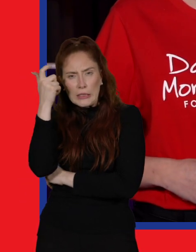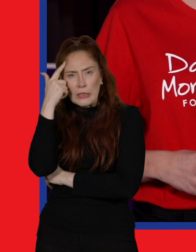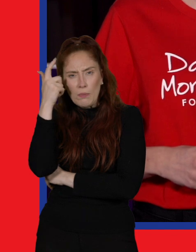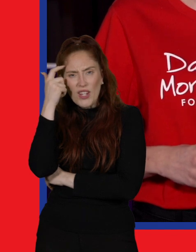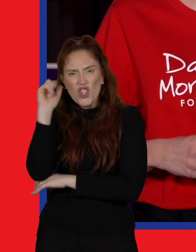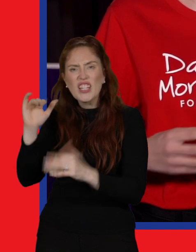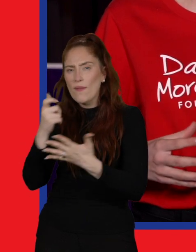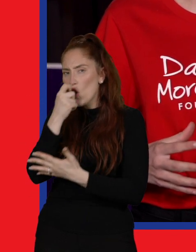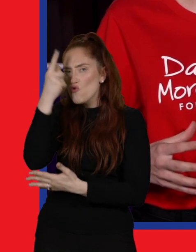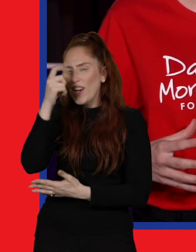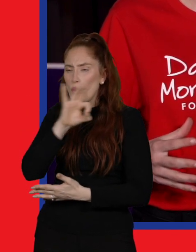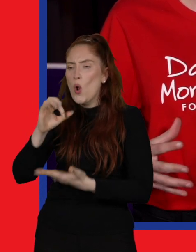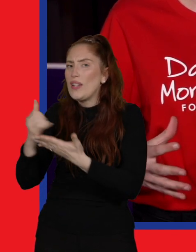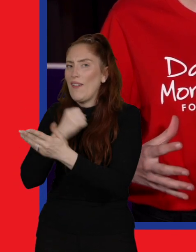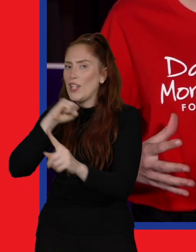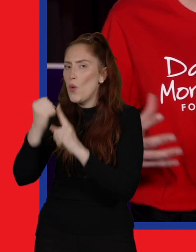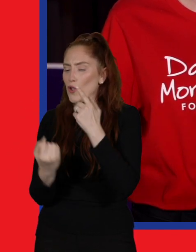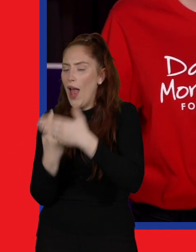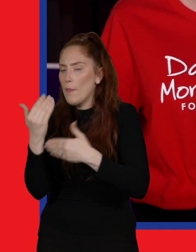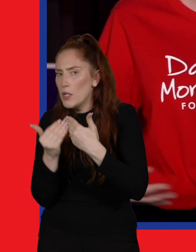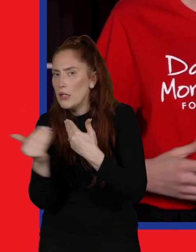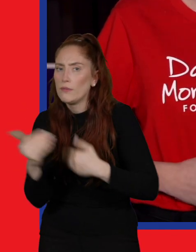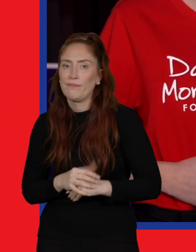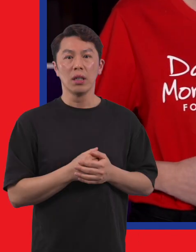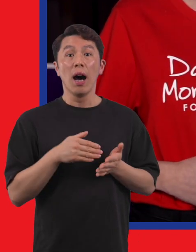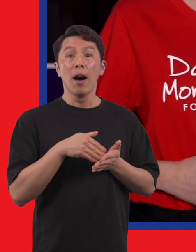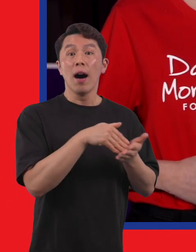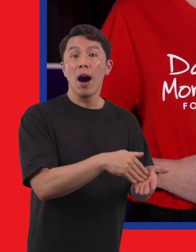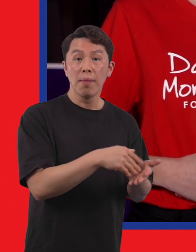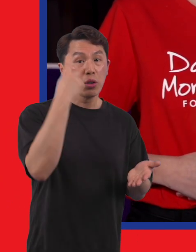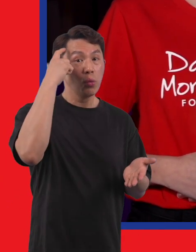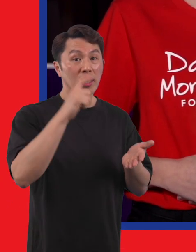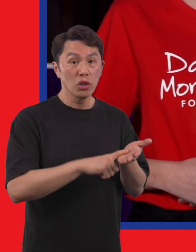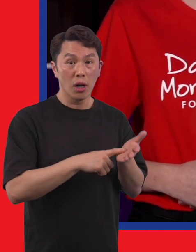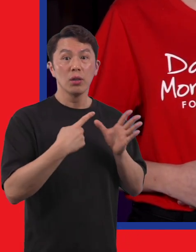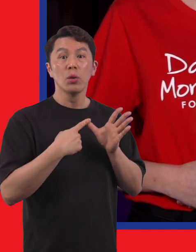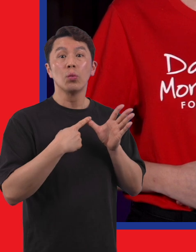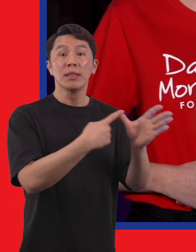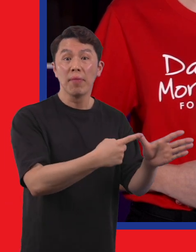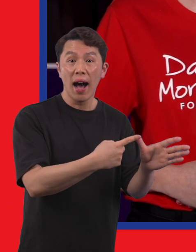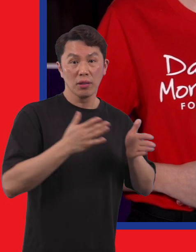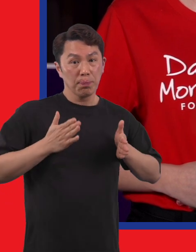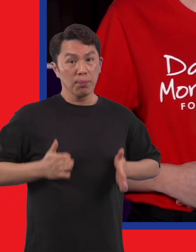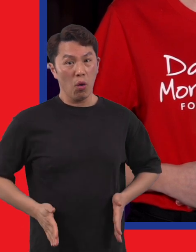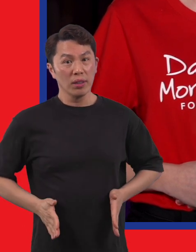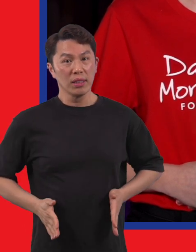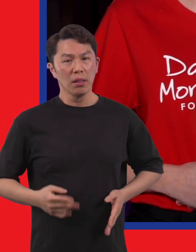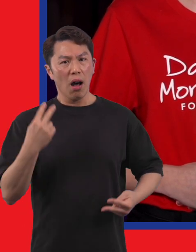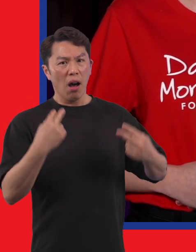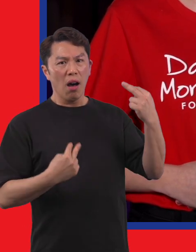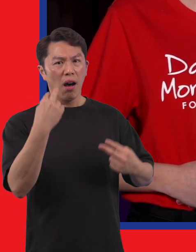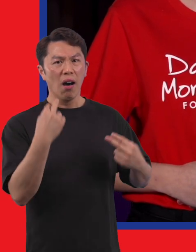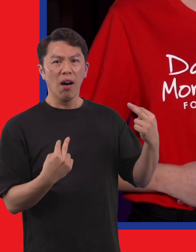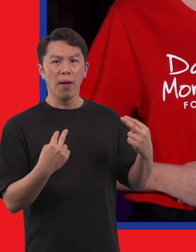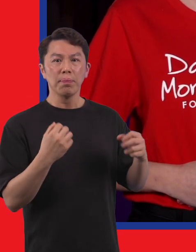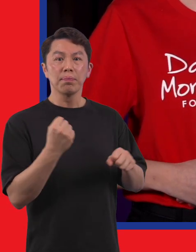sus and is trying to trick her into a dangerous and unsafe situation. Hayley helped Dahlia recognise and react to